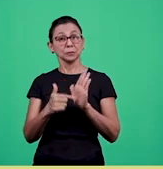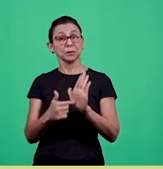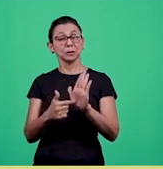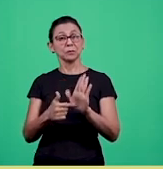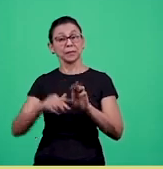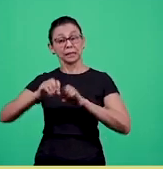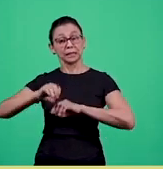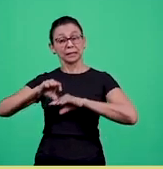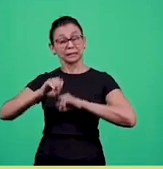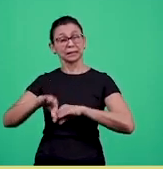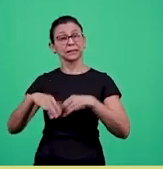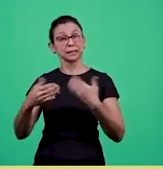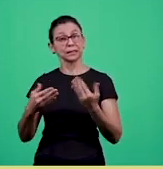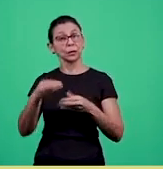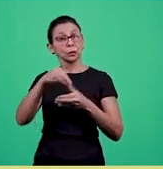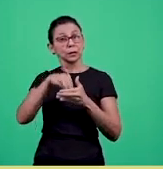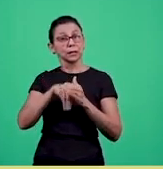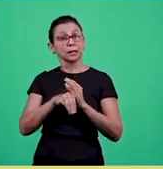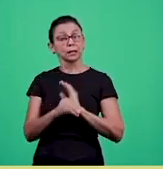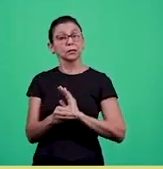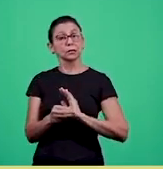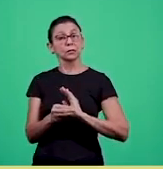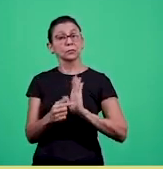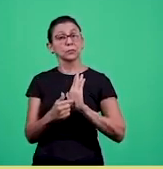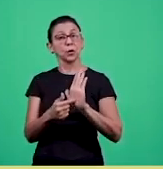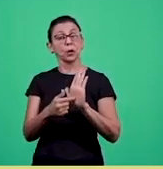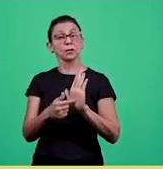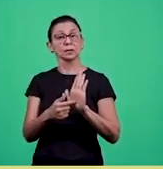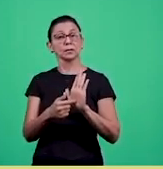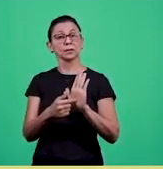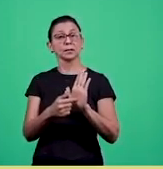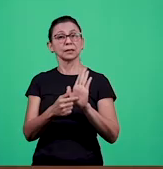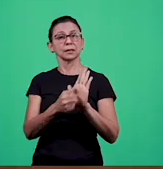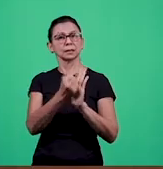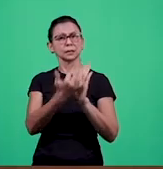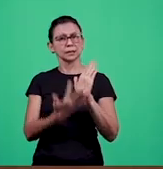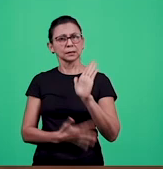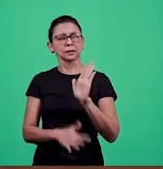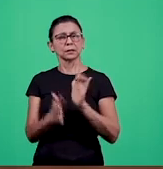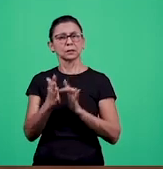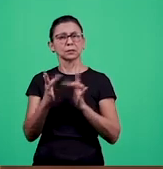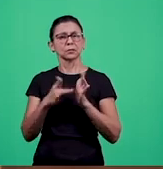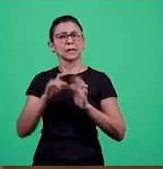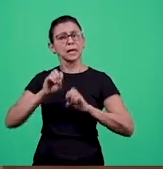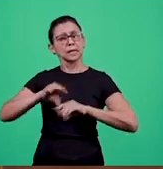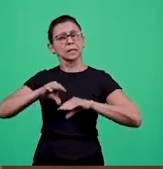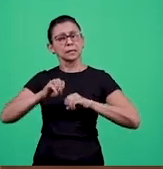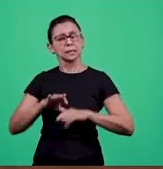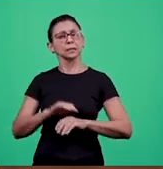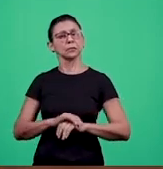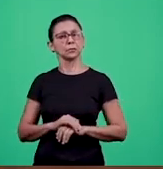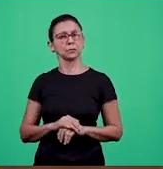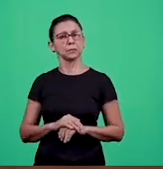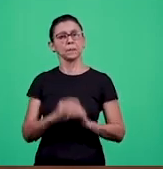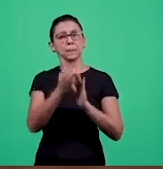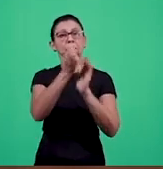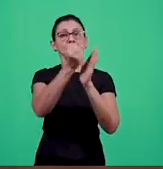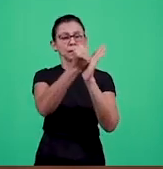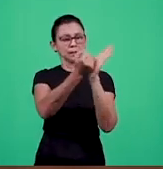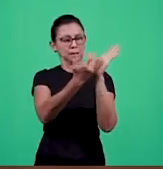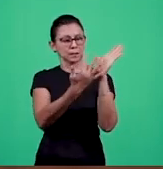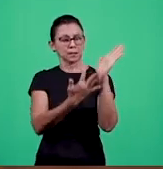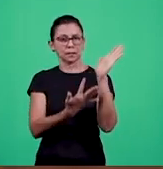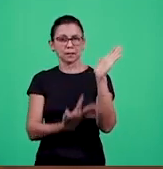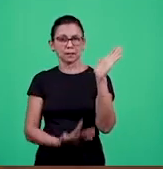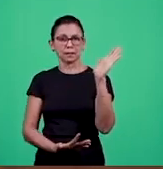the word of the Lord. So the blood of Jesus is a doctrine for us. And this blood, you saw in the last class that